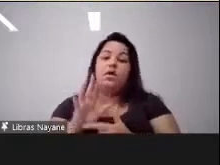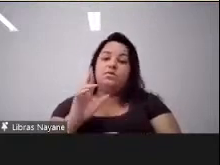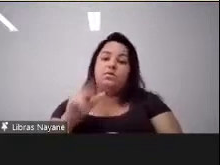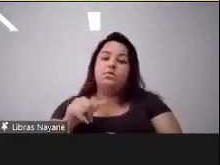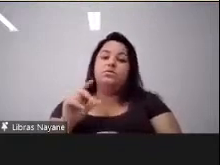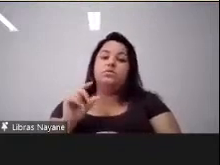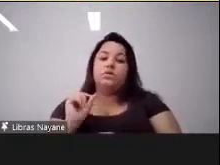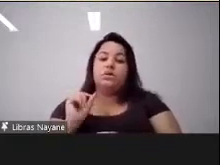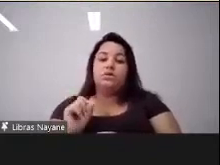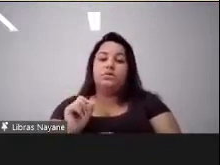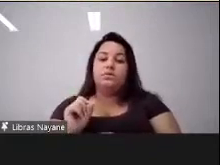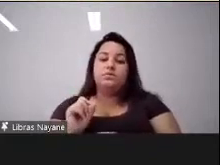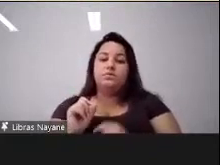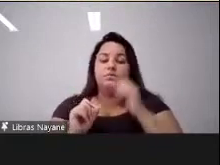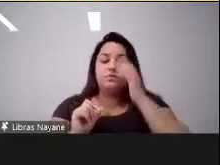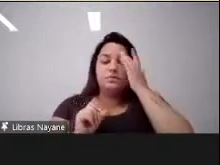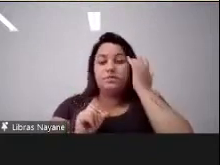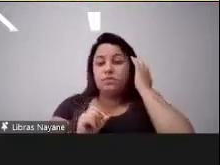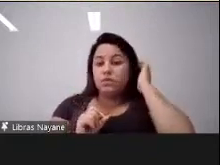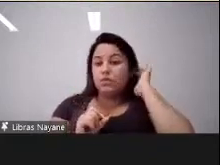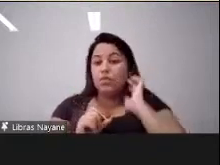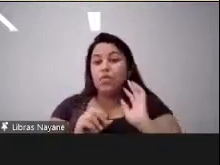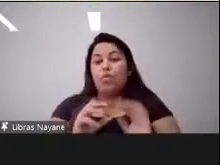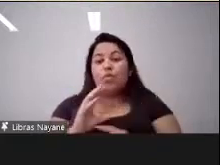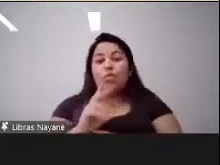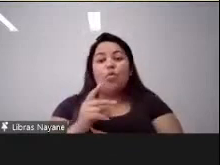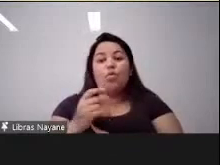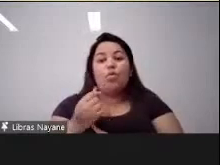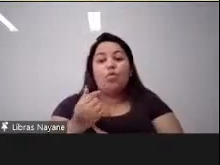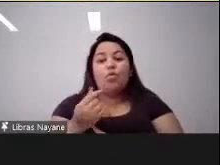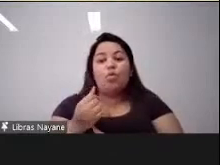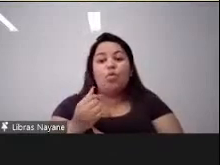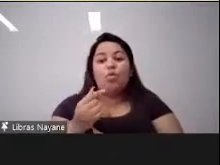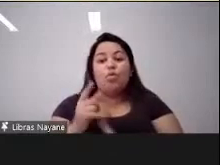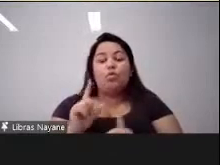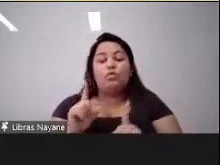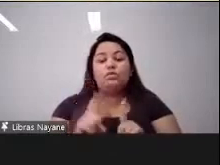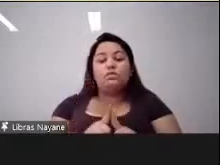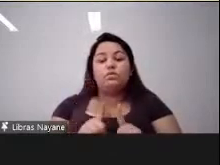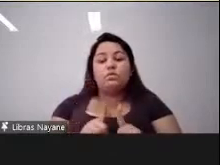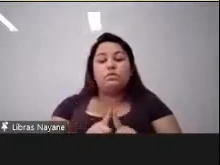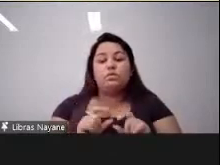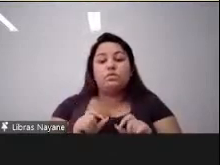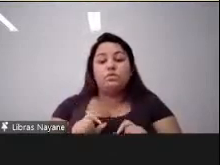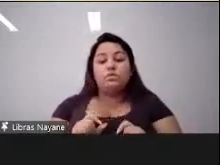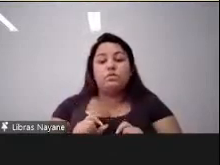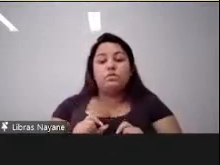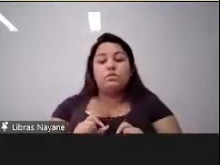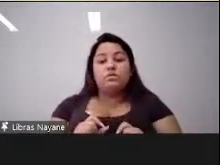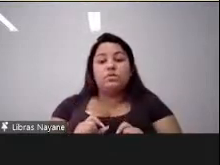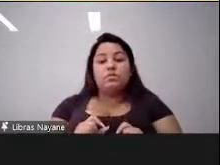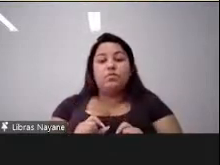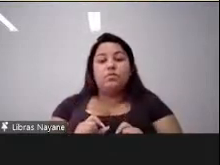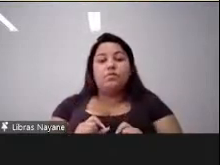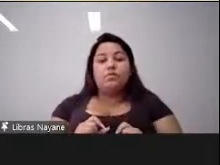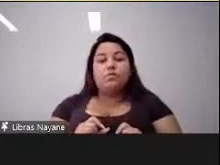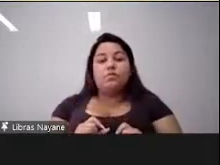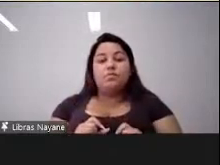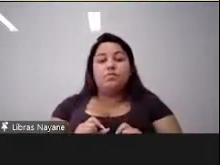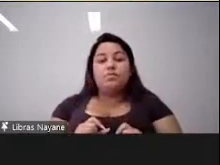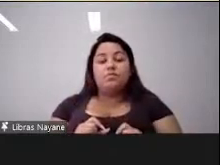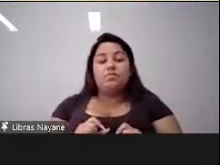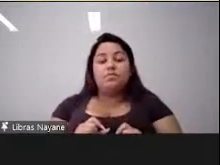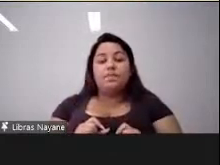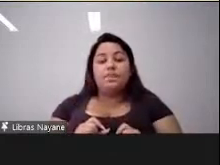contributions. So the cost of tax relief has risen by 22% since